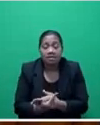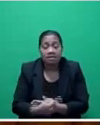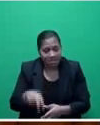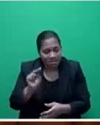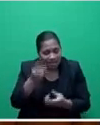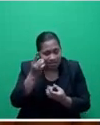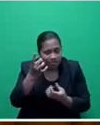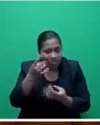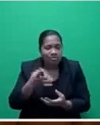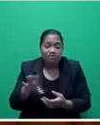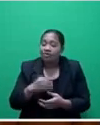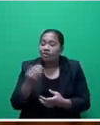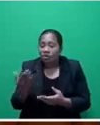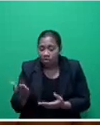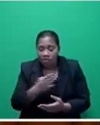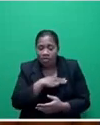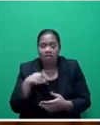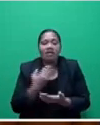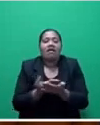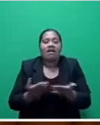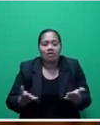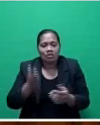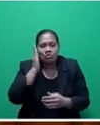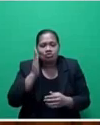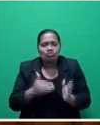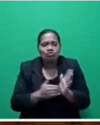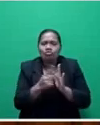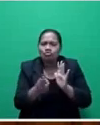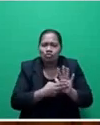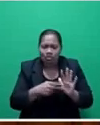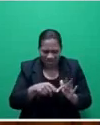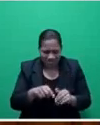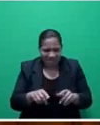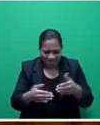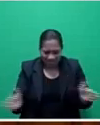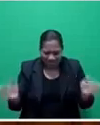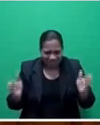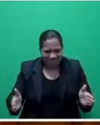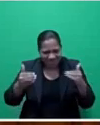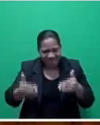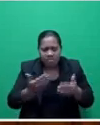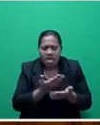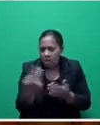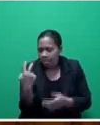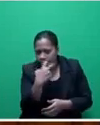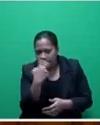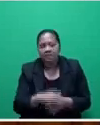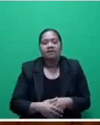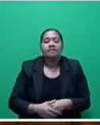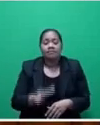information coming from the Honourable Minister on how the school zoning is monitored. And just